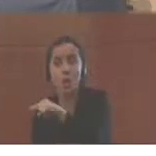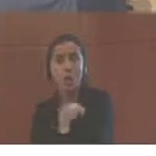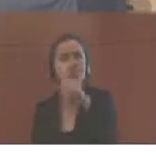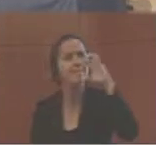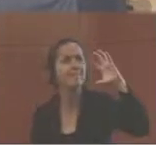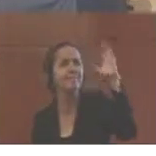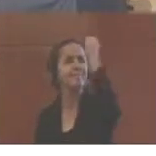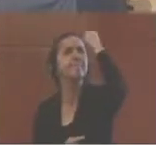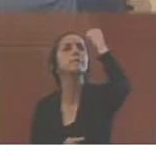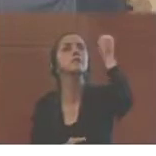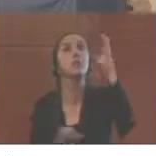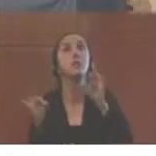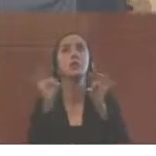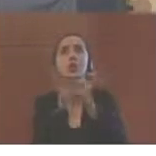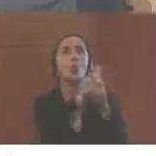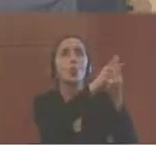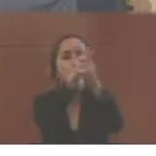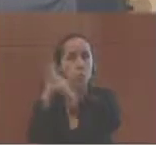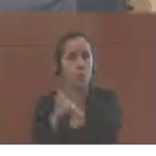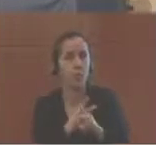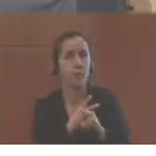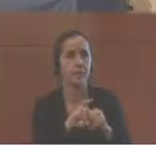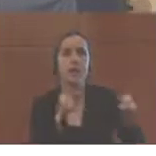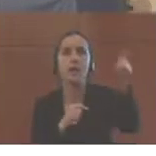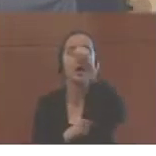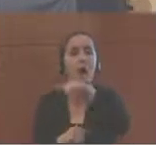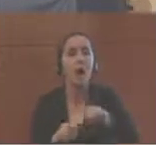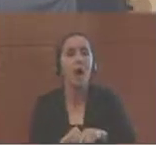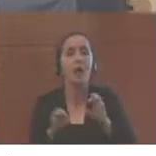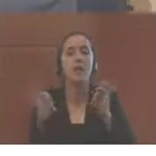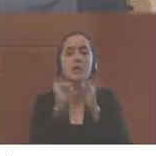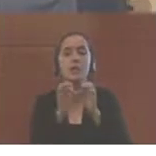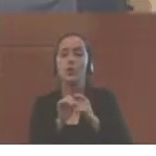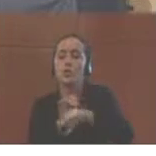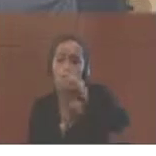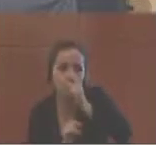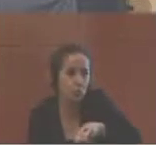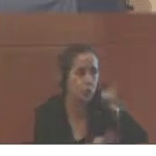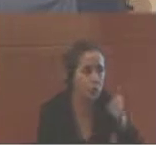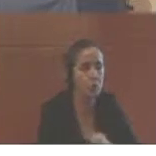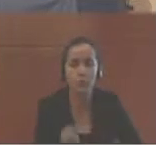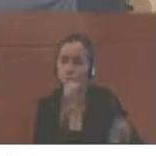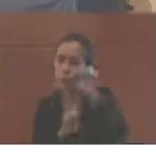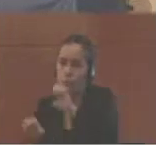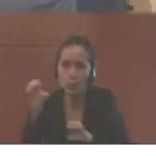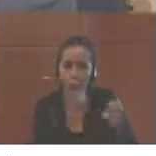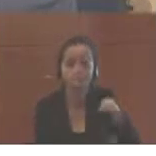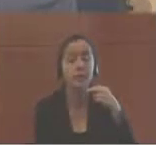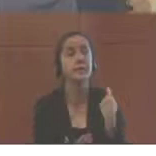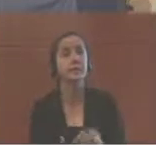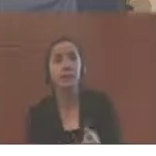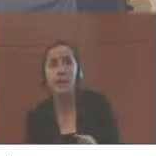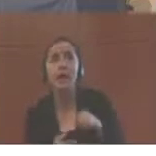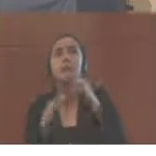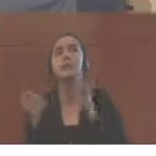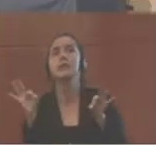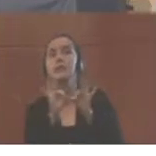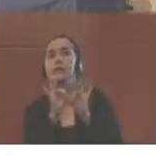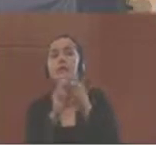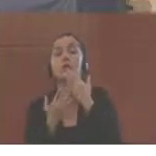culture of resilience and environmental care, and to promote monitoring, evaluation, and